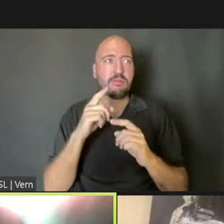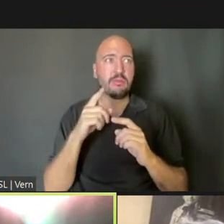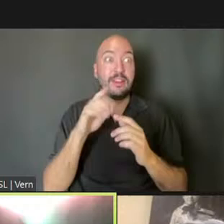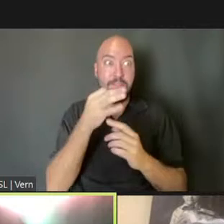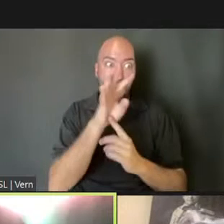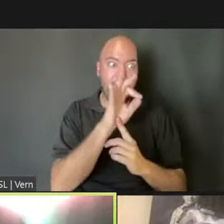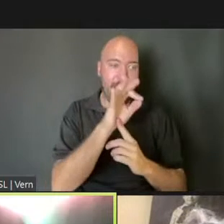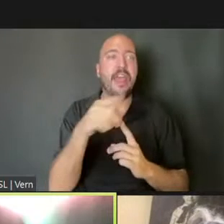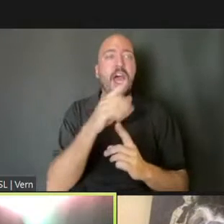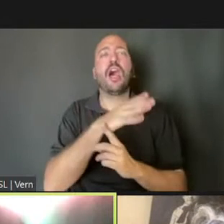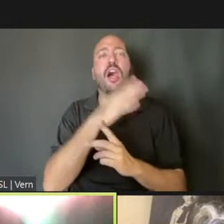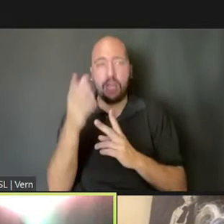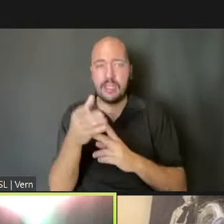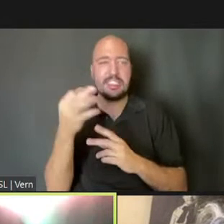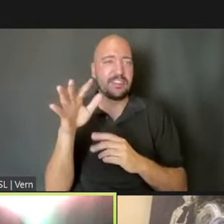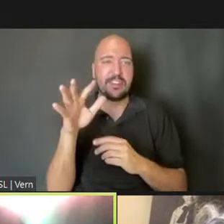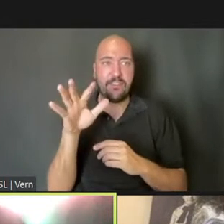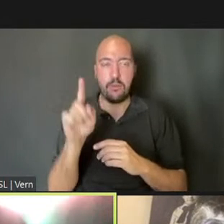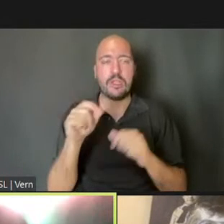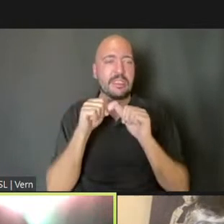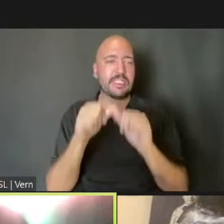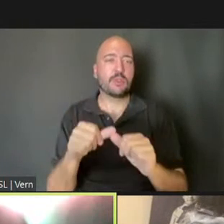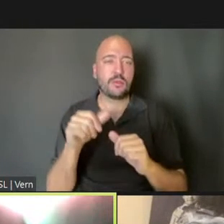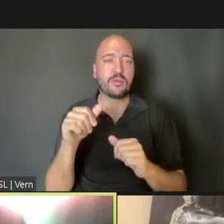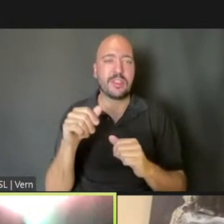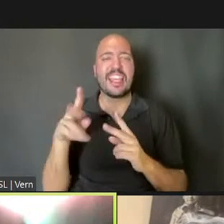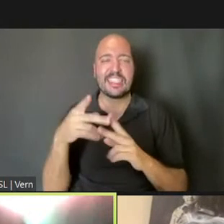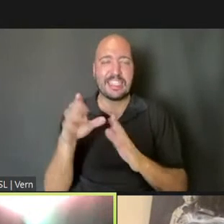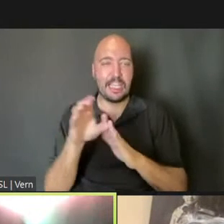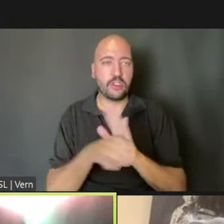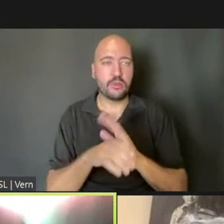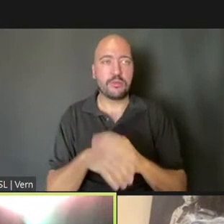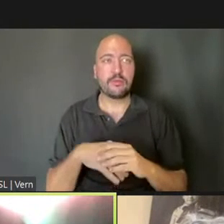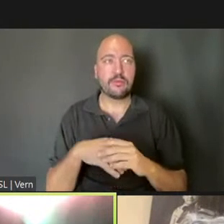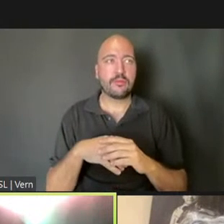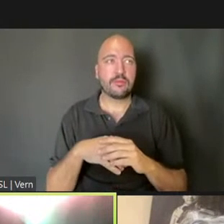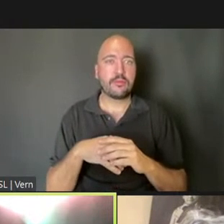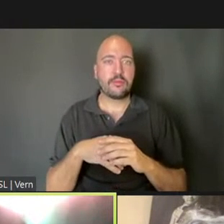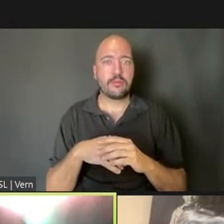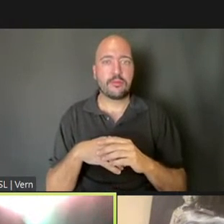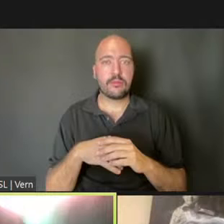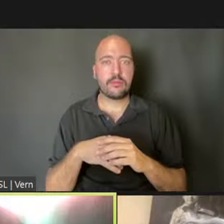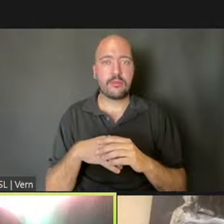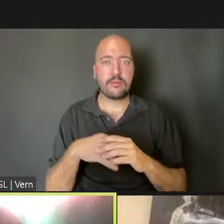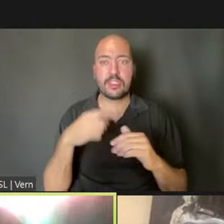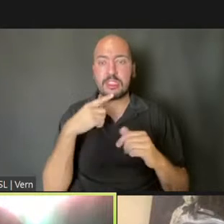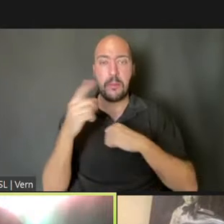So untouchability has been made into a crime, a punishable crime.